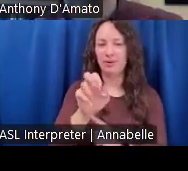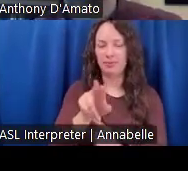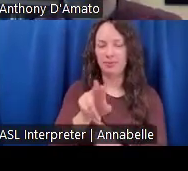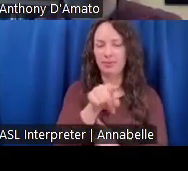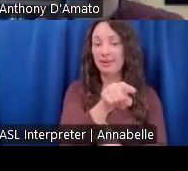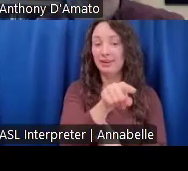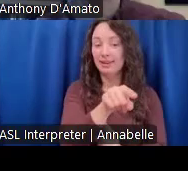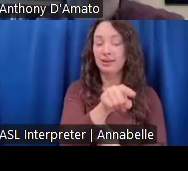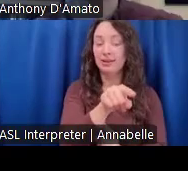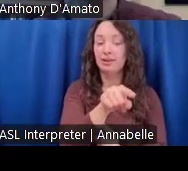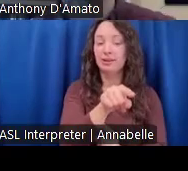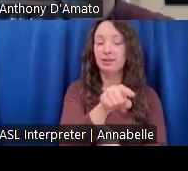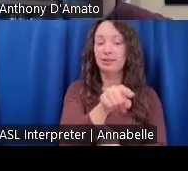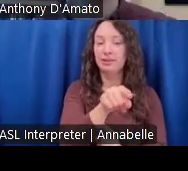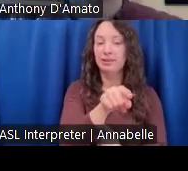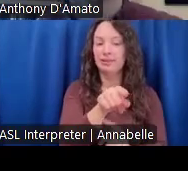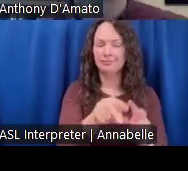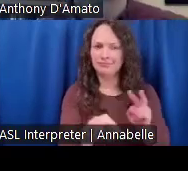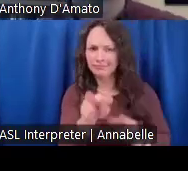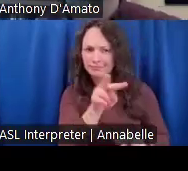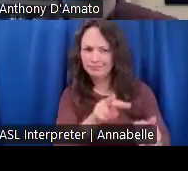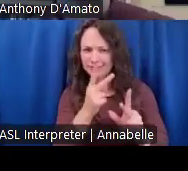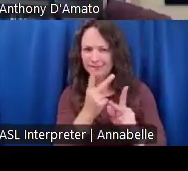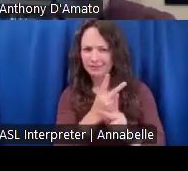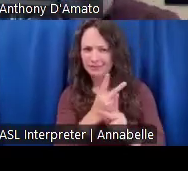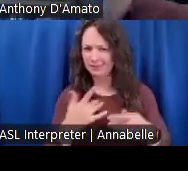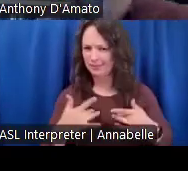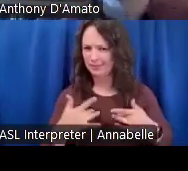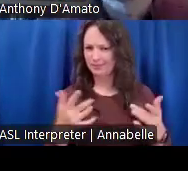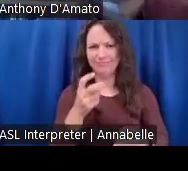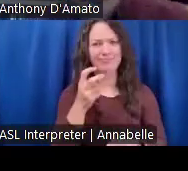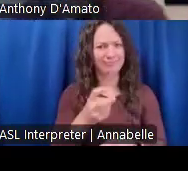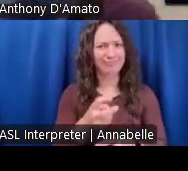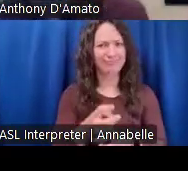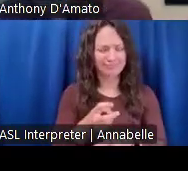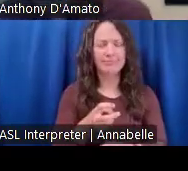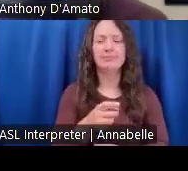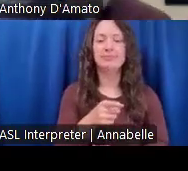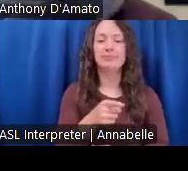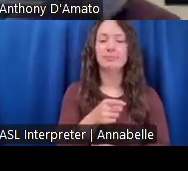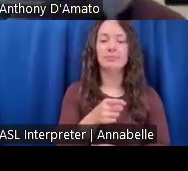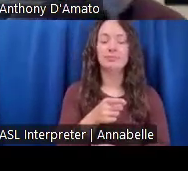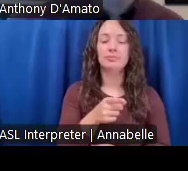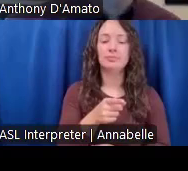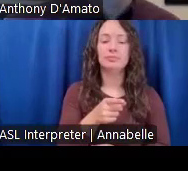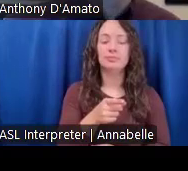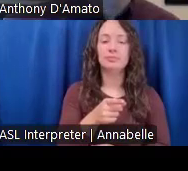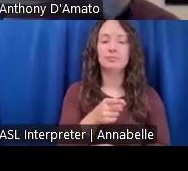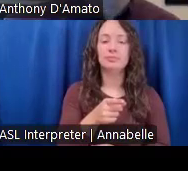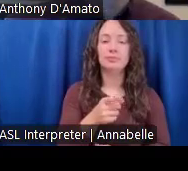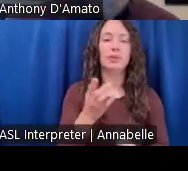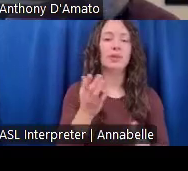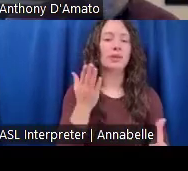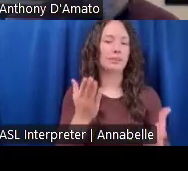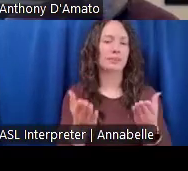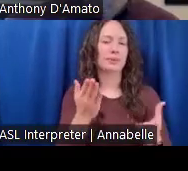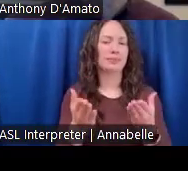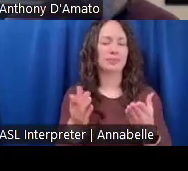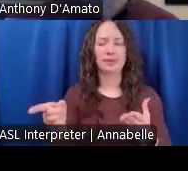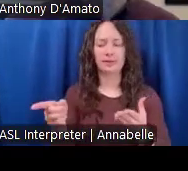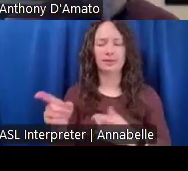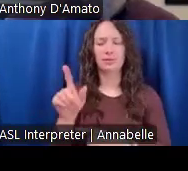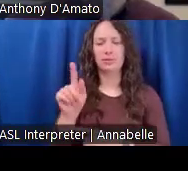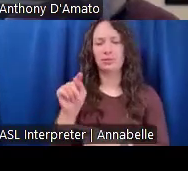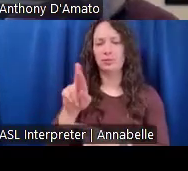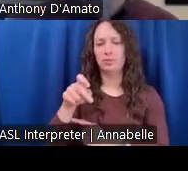to figure out what's going on with it. A lot of neotropical migrants, there may be issues in the tropics that are causing some